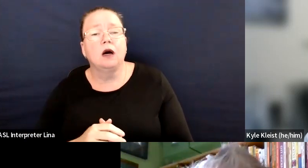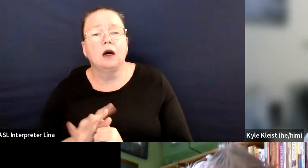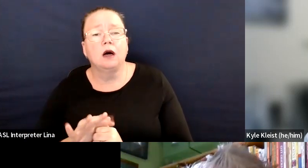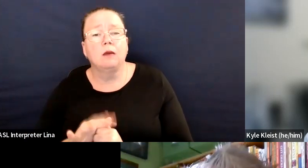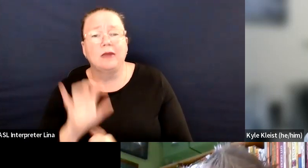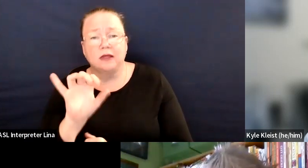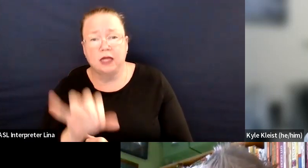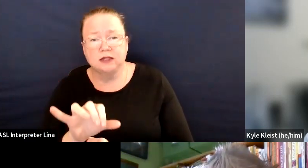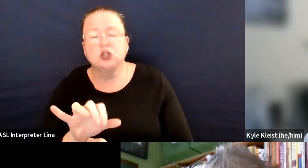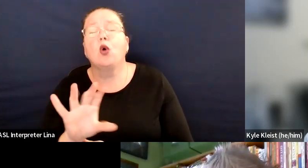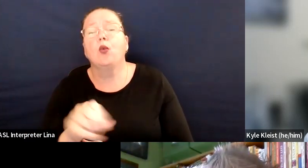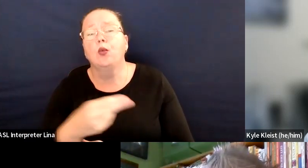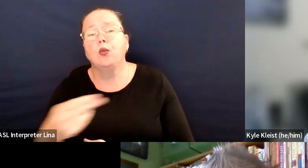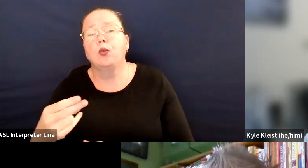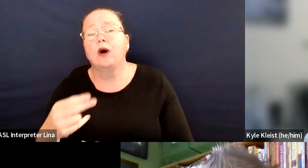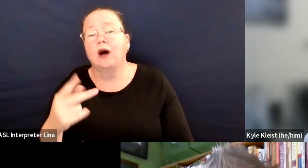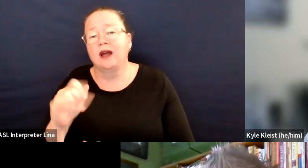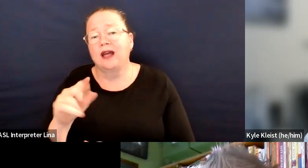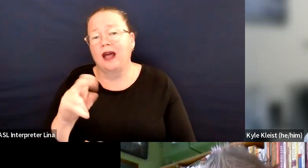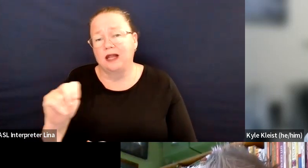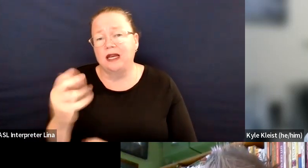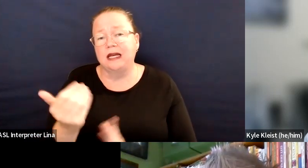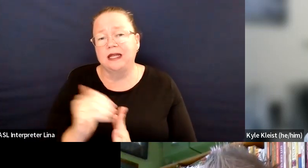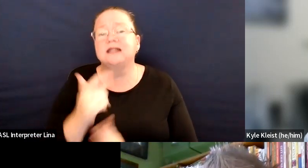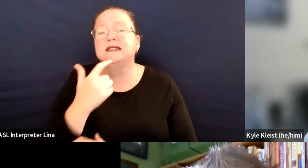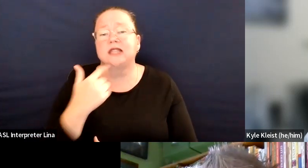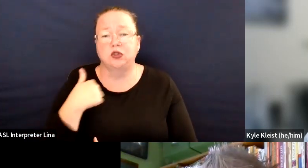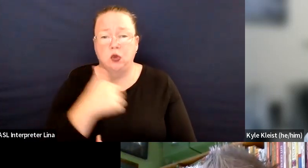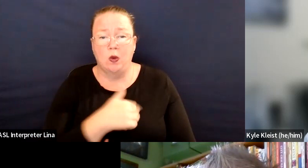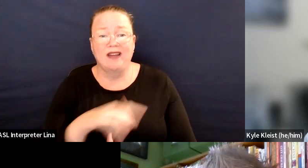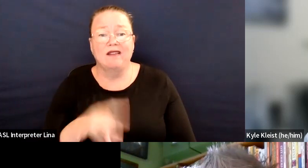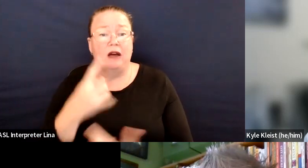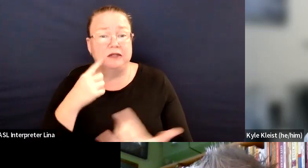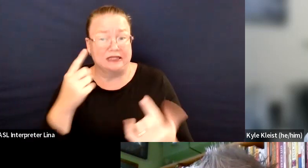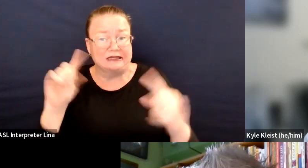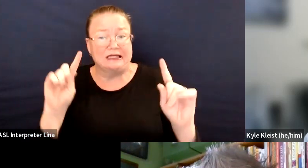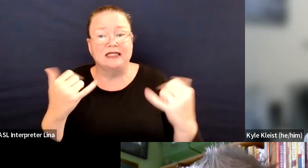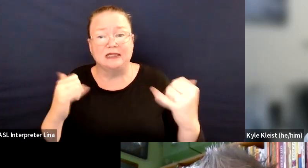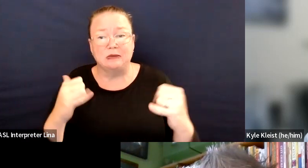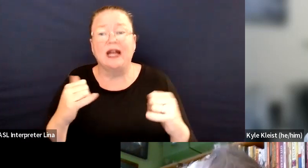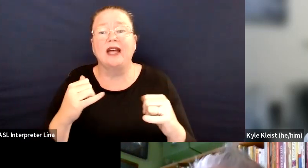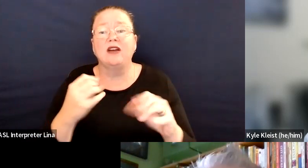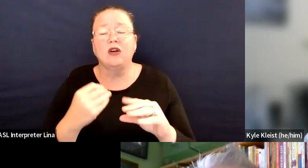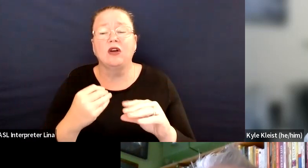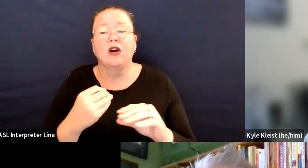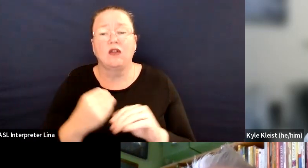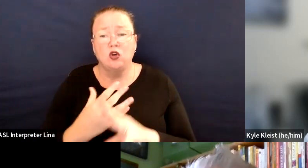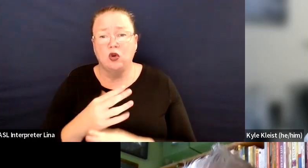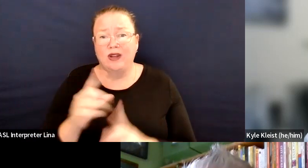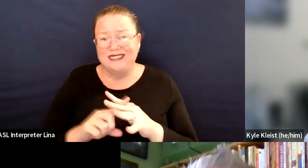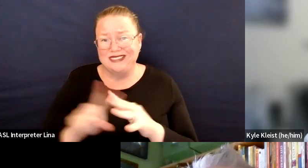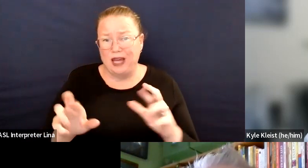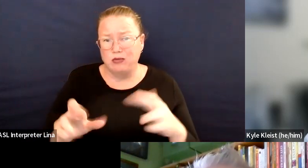that is, and then Kaylan again says, we have found success playing virtual escape rooms. I want to try